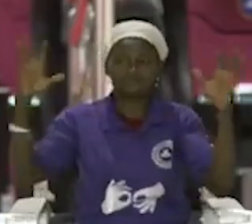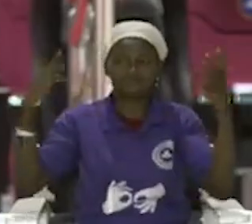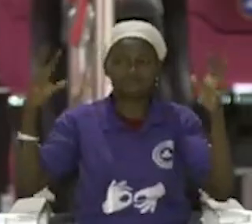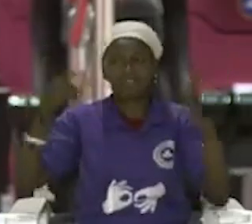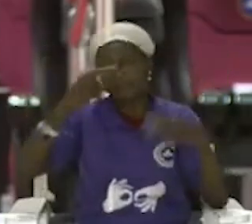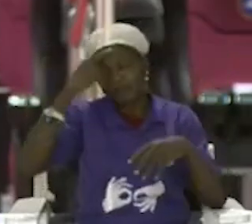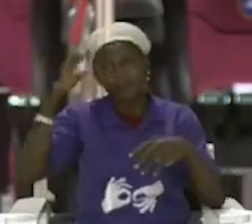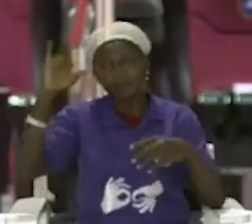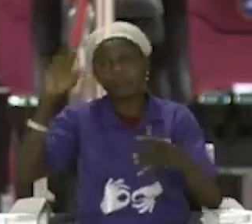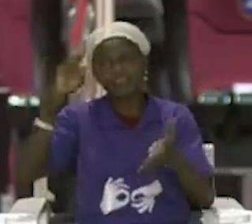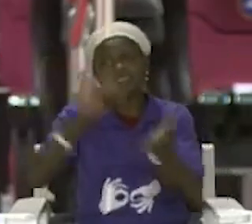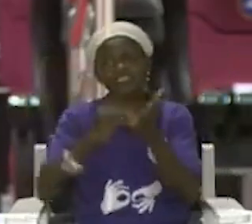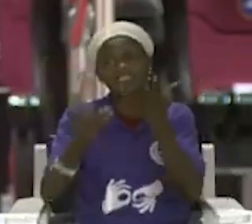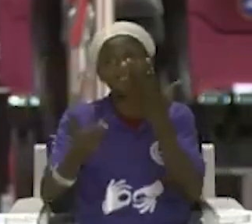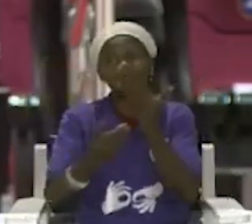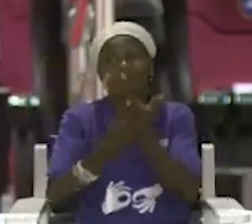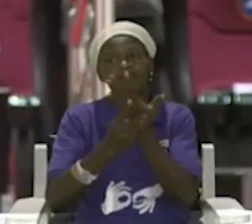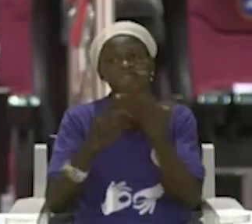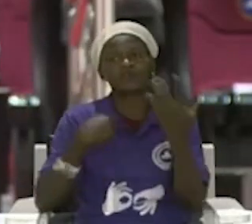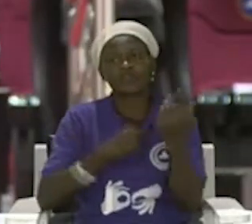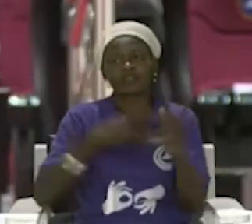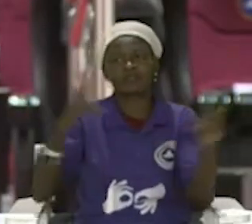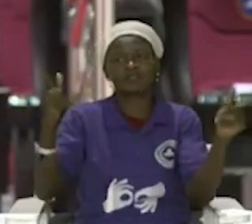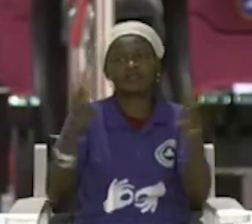because by December we have the Congress.